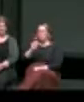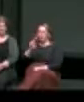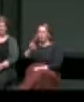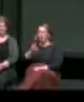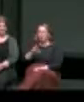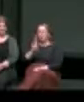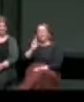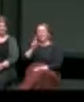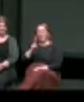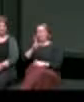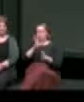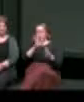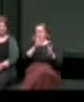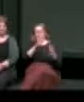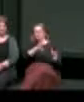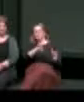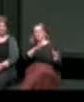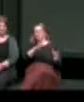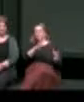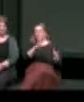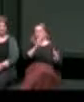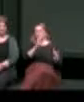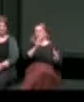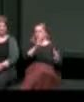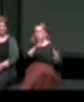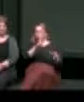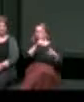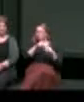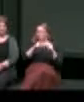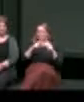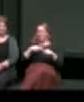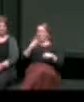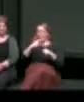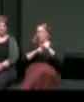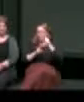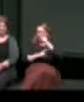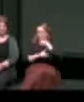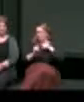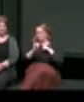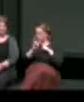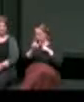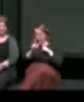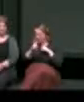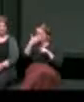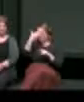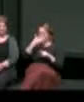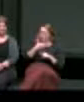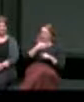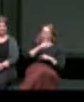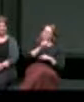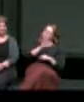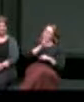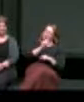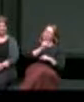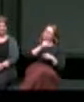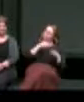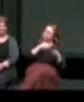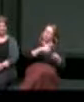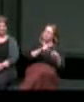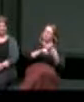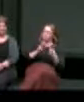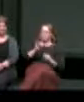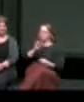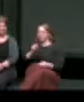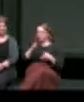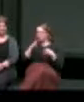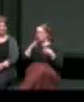to abandon the existing sewer, which is in Highbridge Trail. That's from Front Street to Main Street. So that will be filled